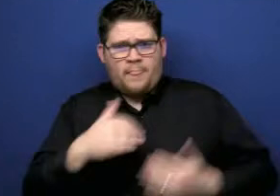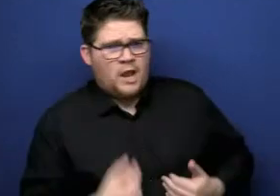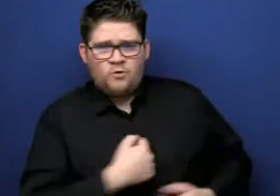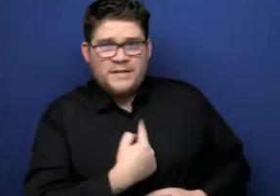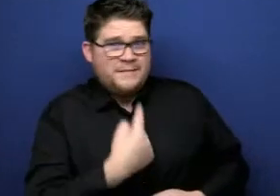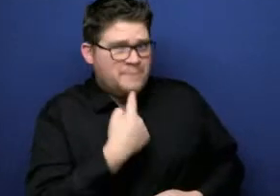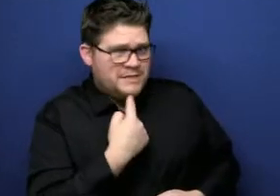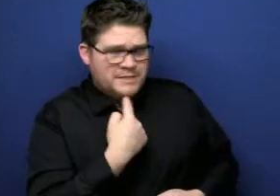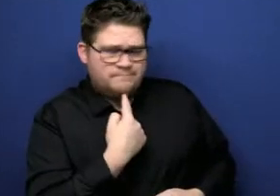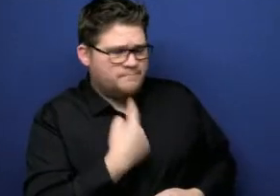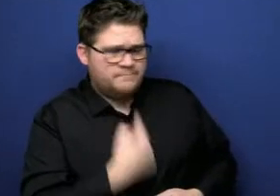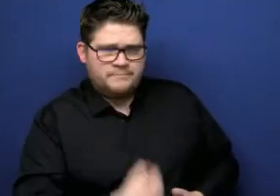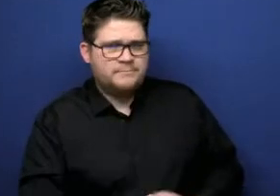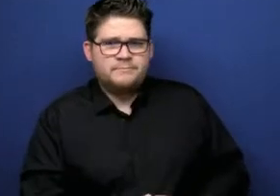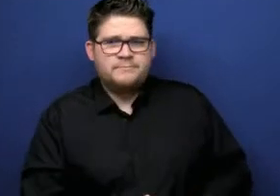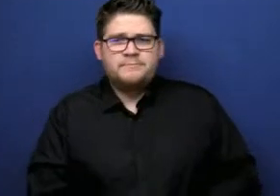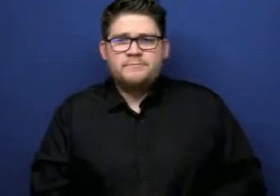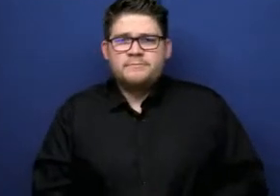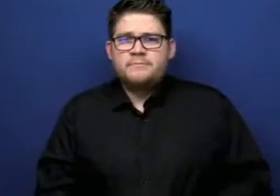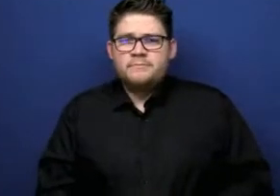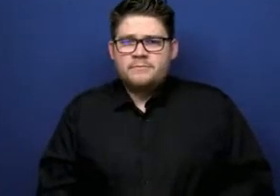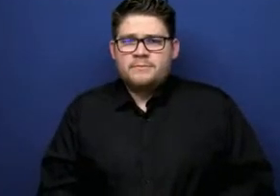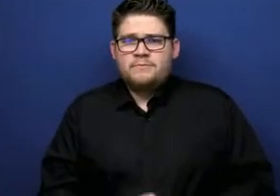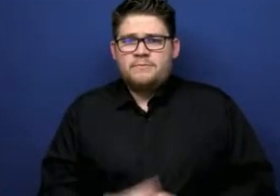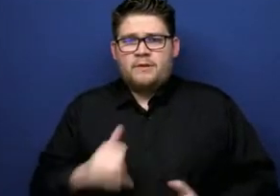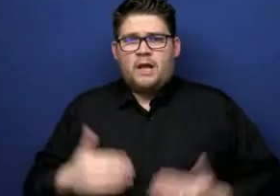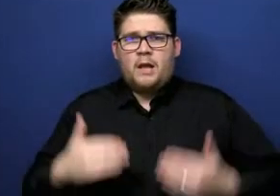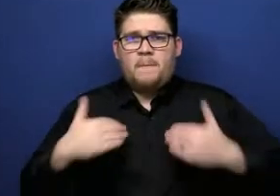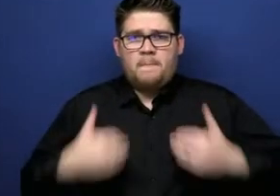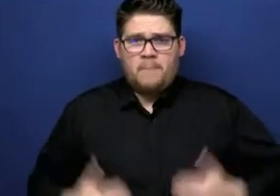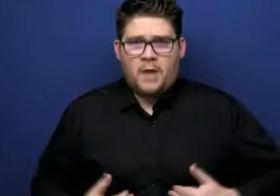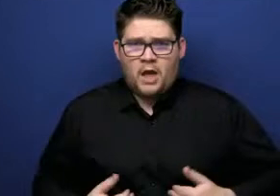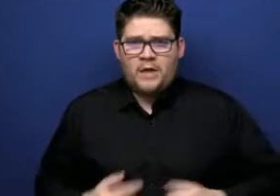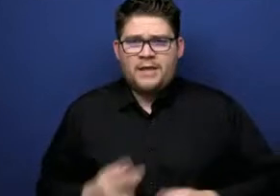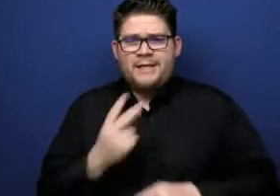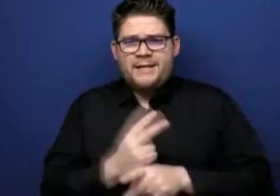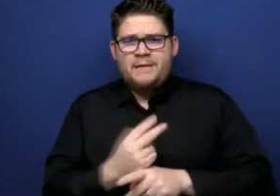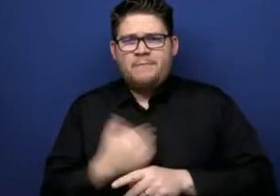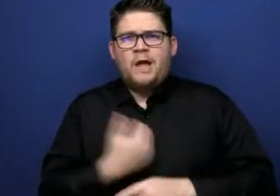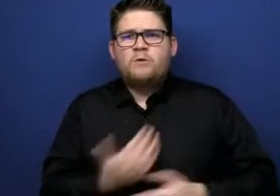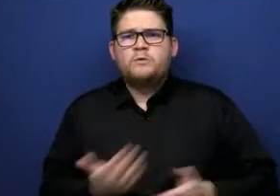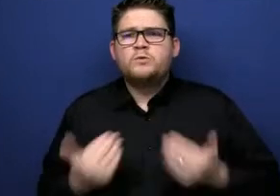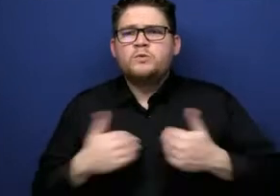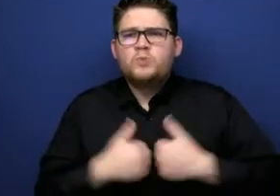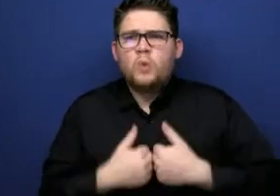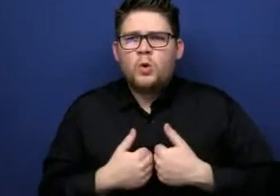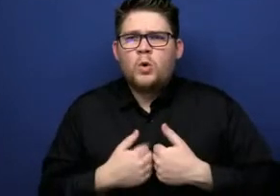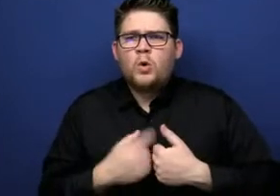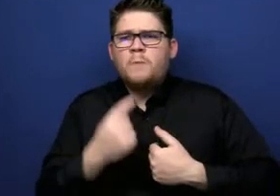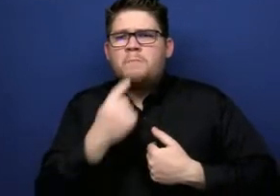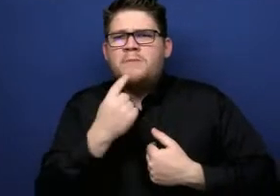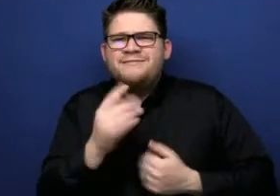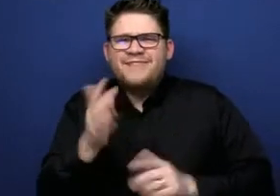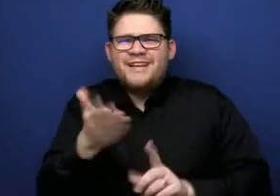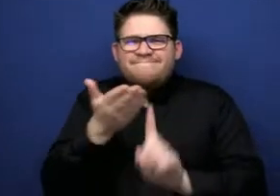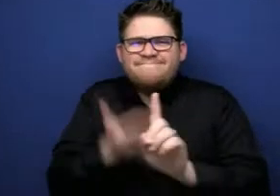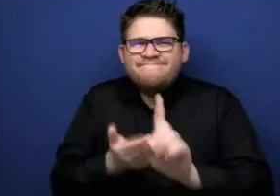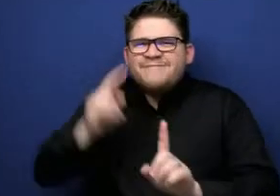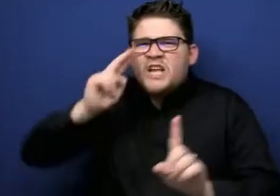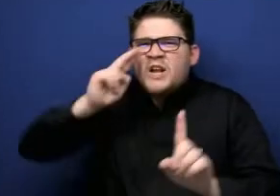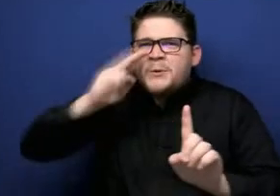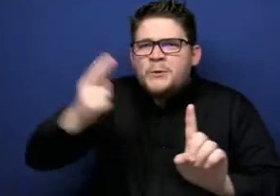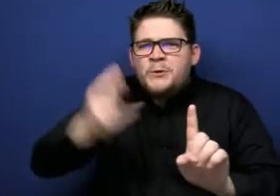soul, the part of that person that is unique in all the world. That's the part that we fall in love with and are forever changed